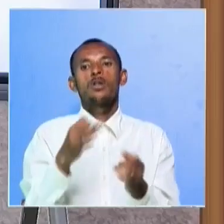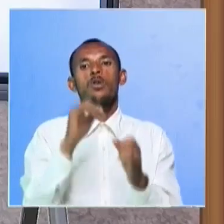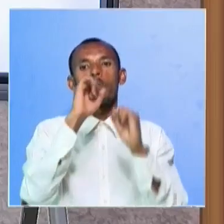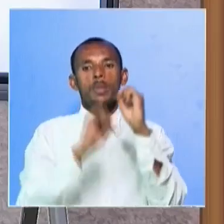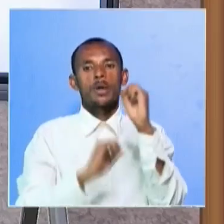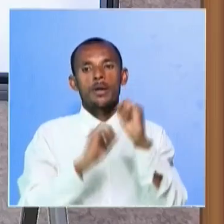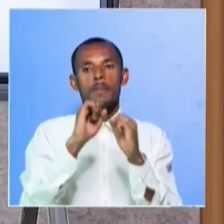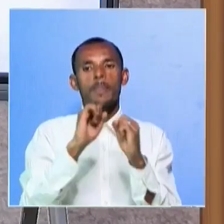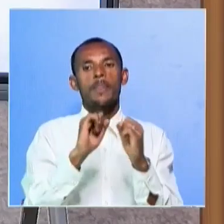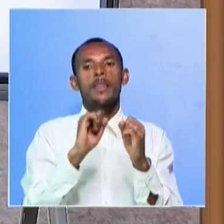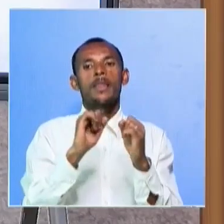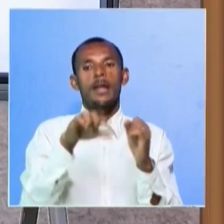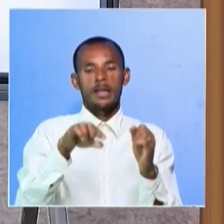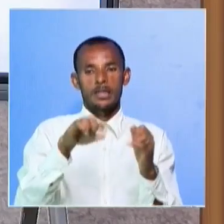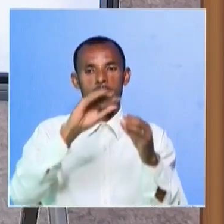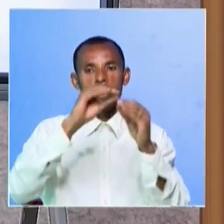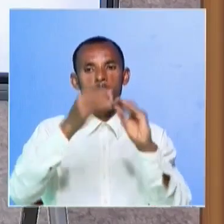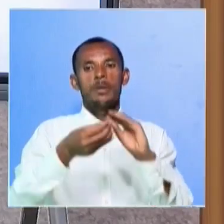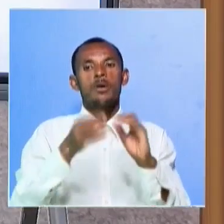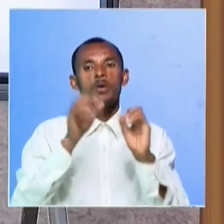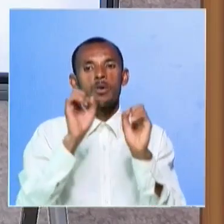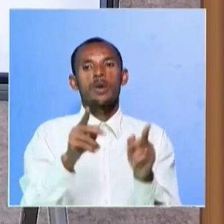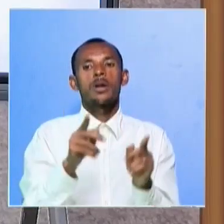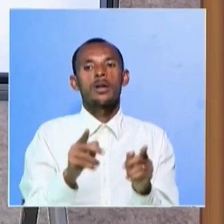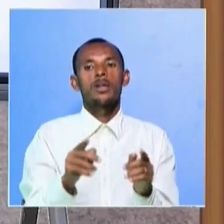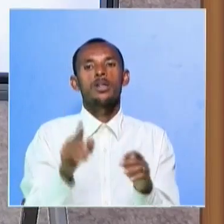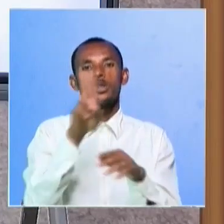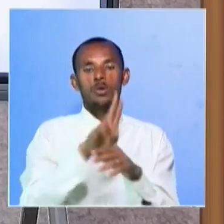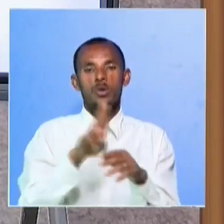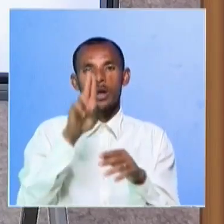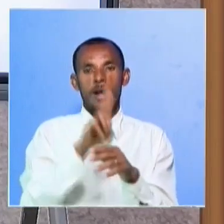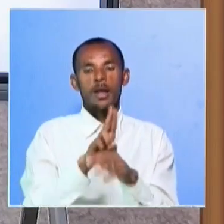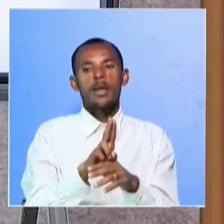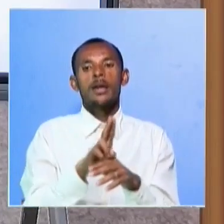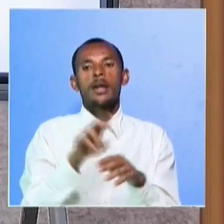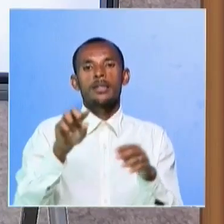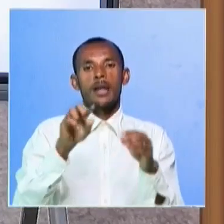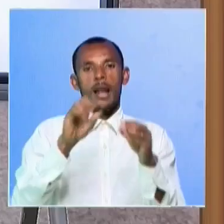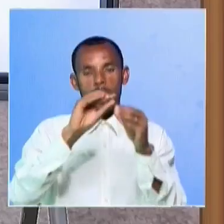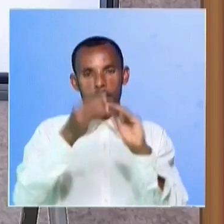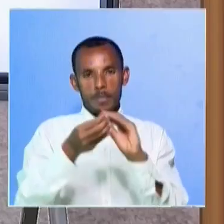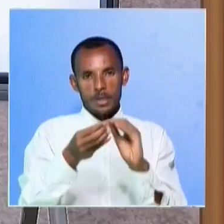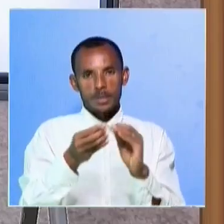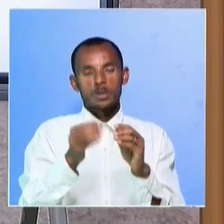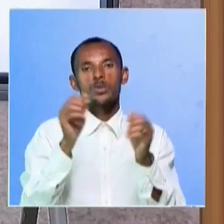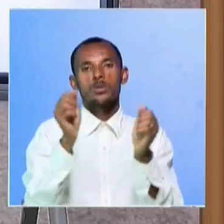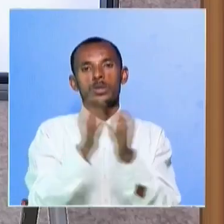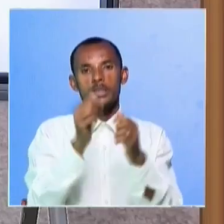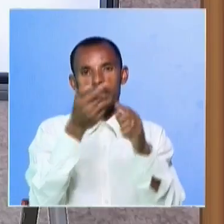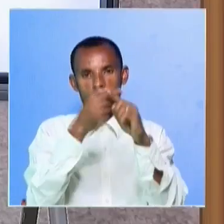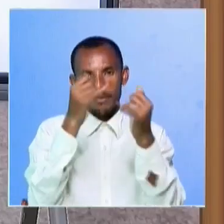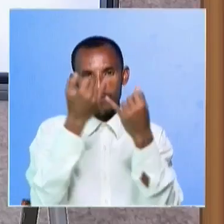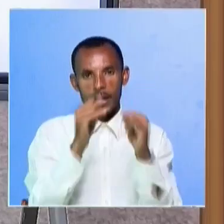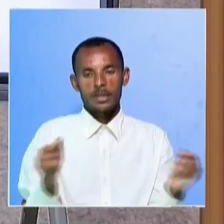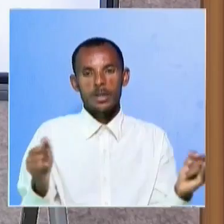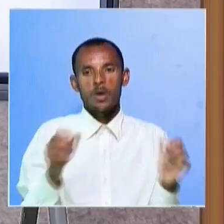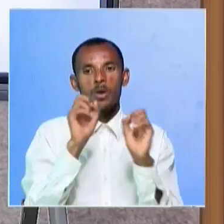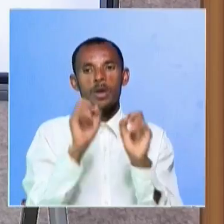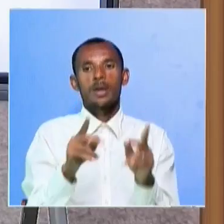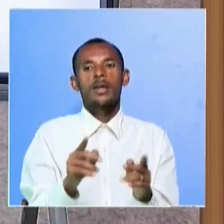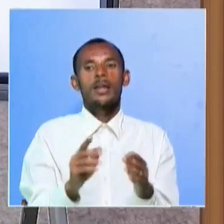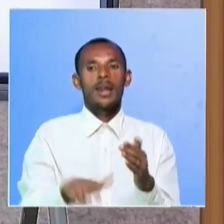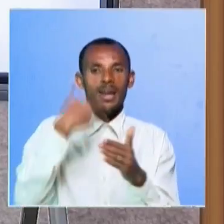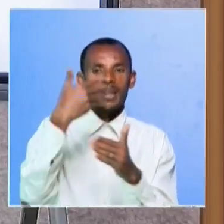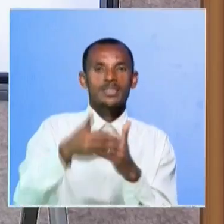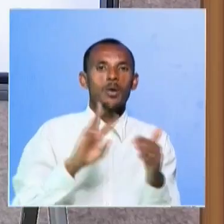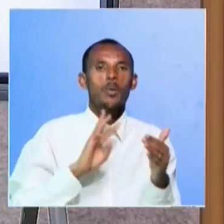comparing rational numbers, okay? Usually rational numbers with different fractions. Okay, next